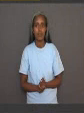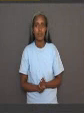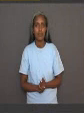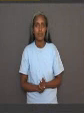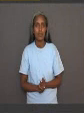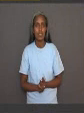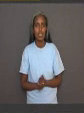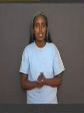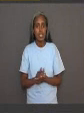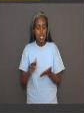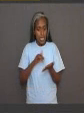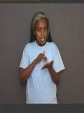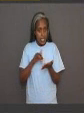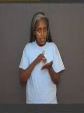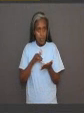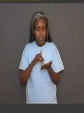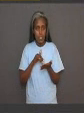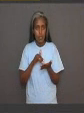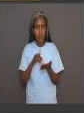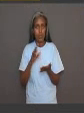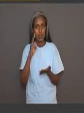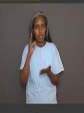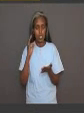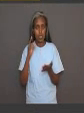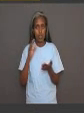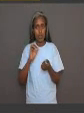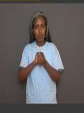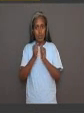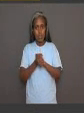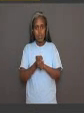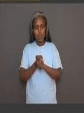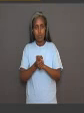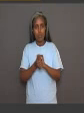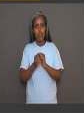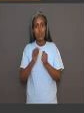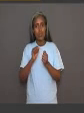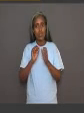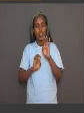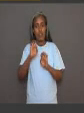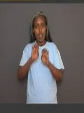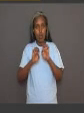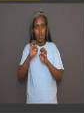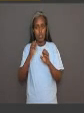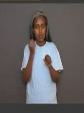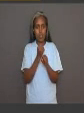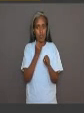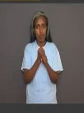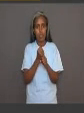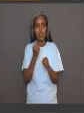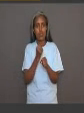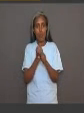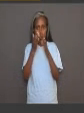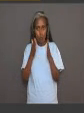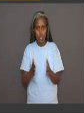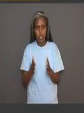A survey was conducted to evaluate the performance of workers in